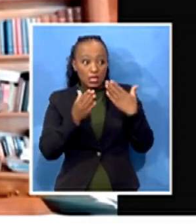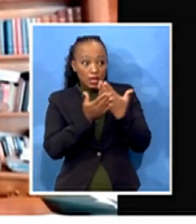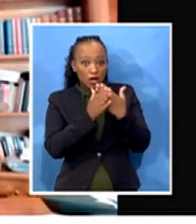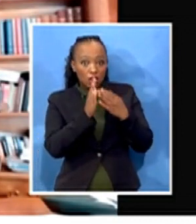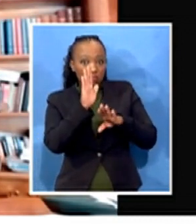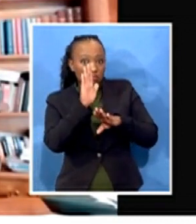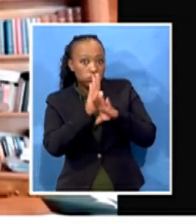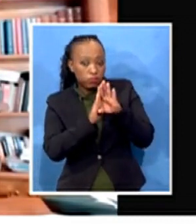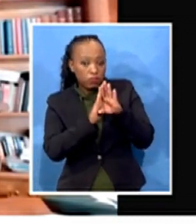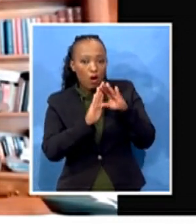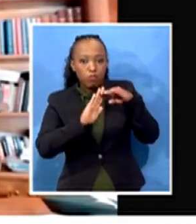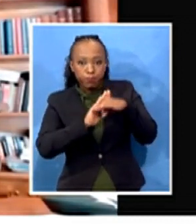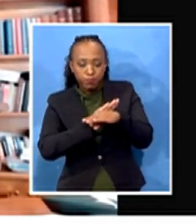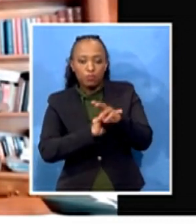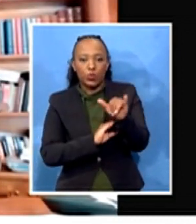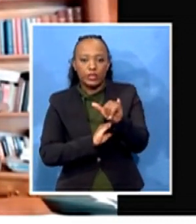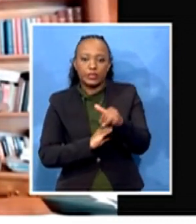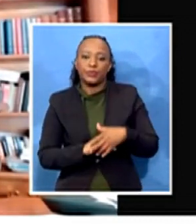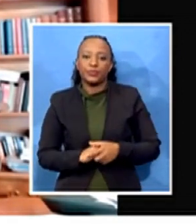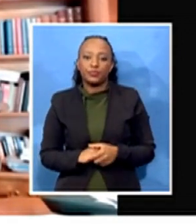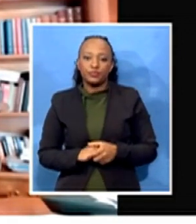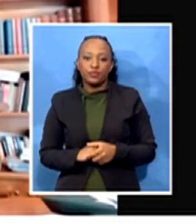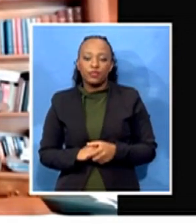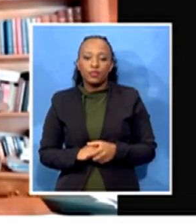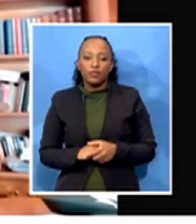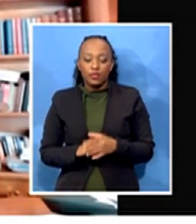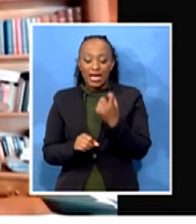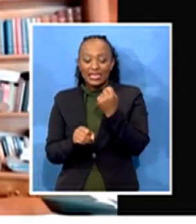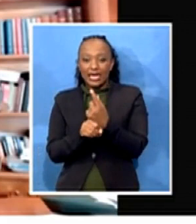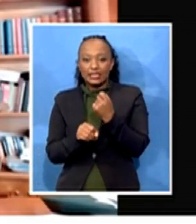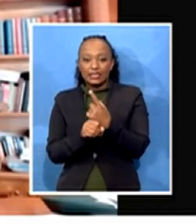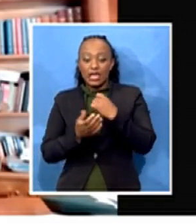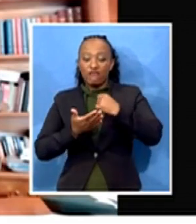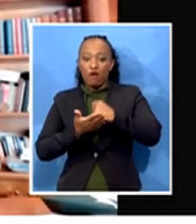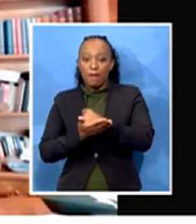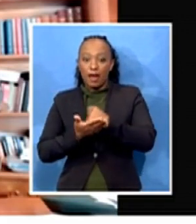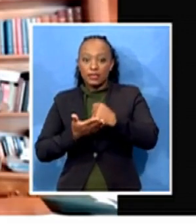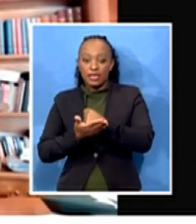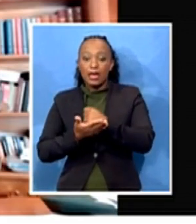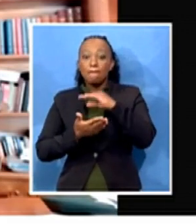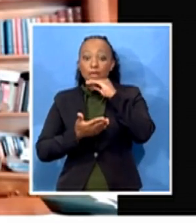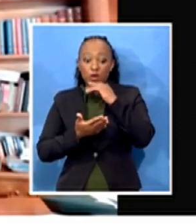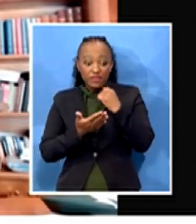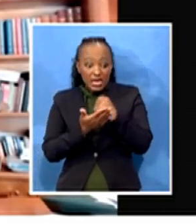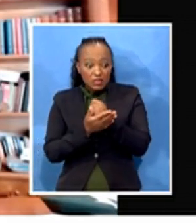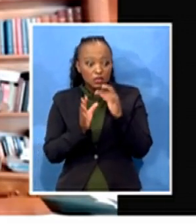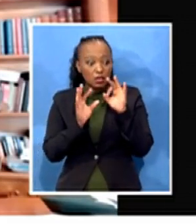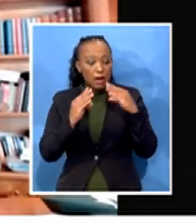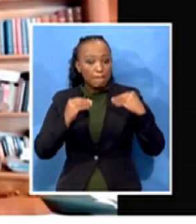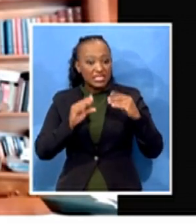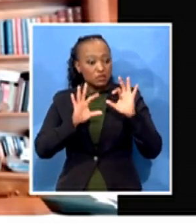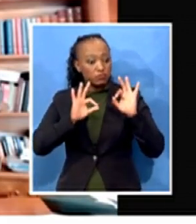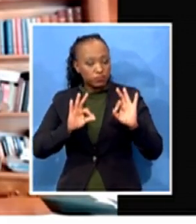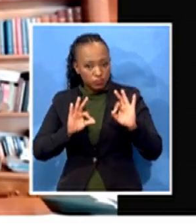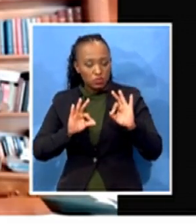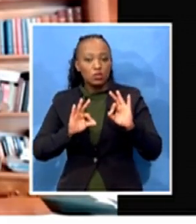Formalization means greater regulation, and the compact that must